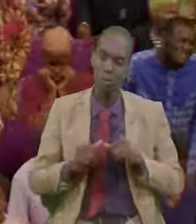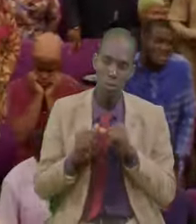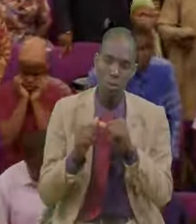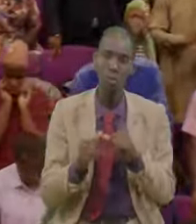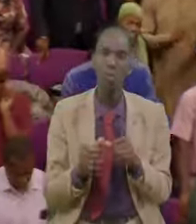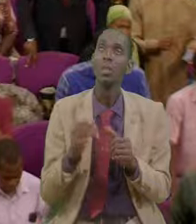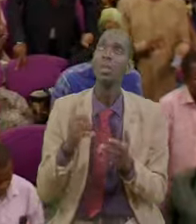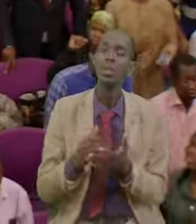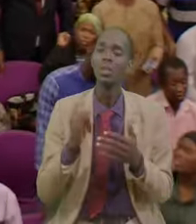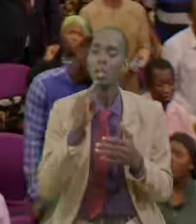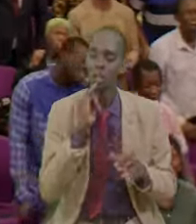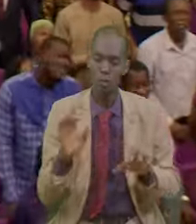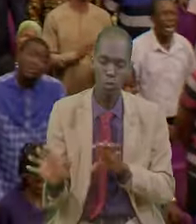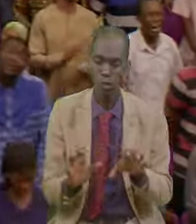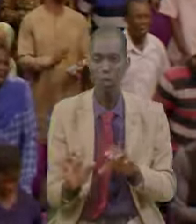done.